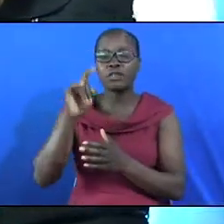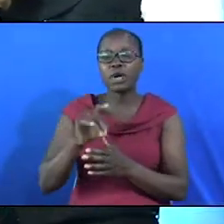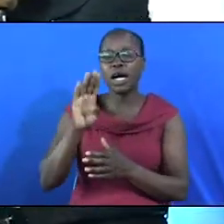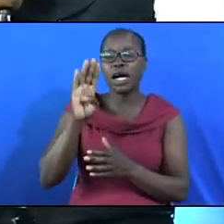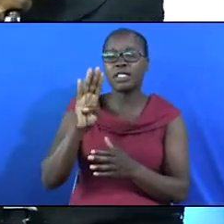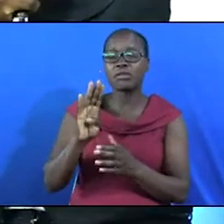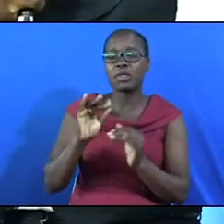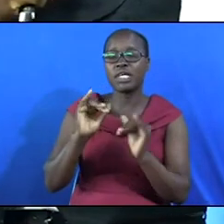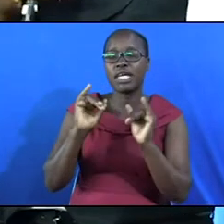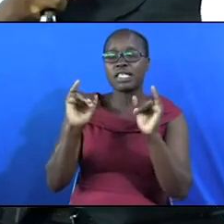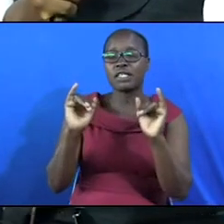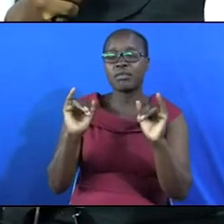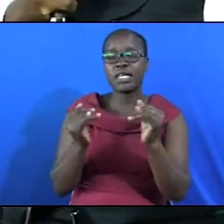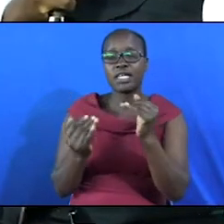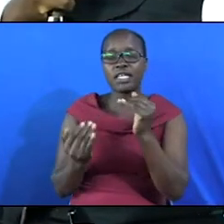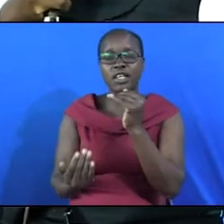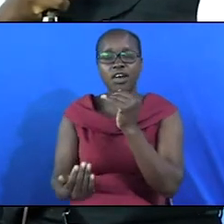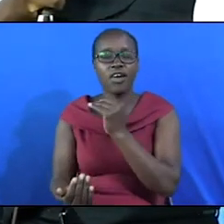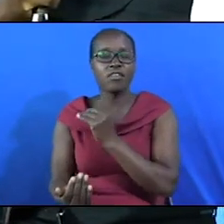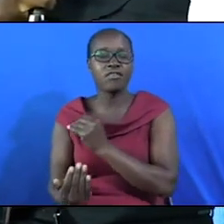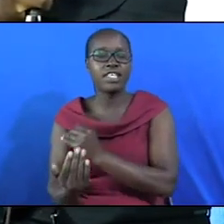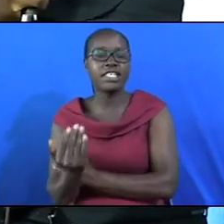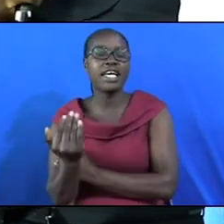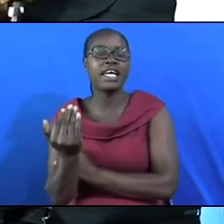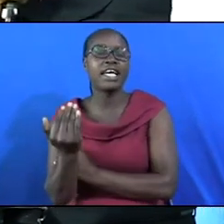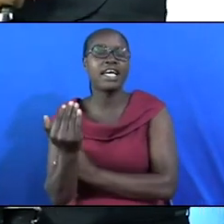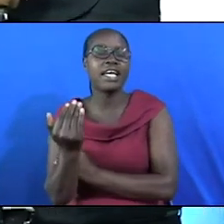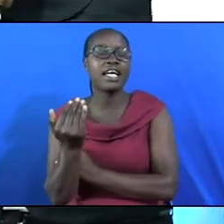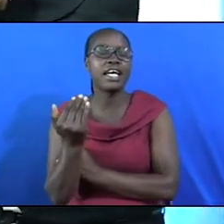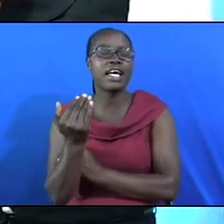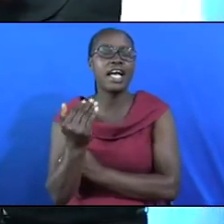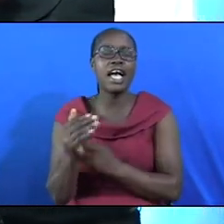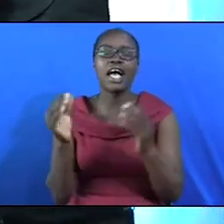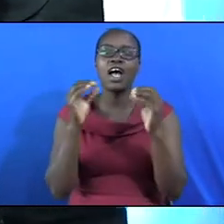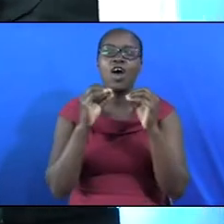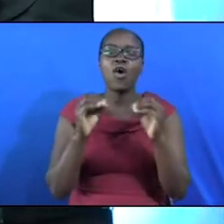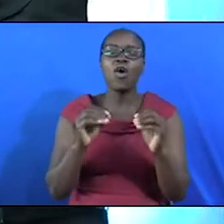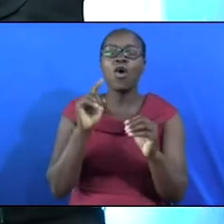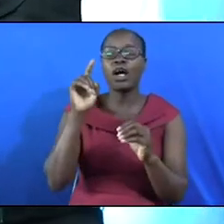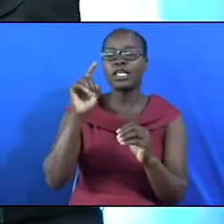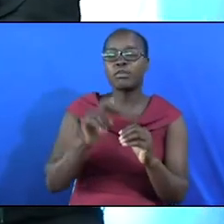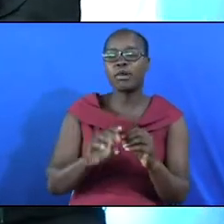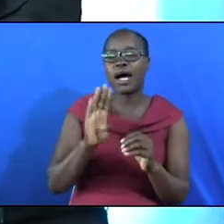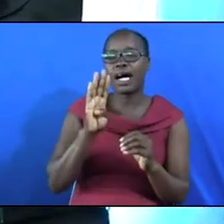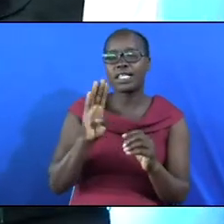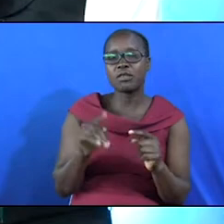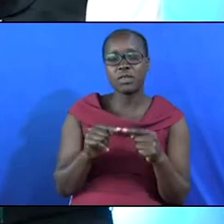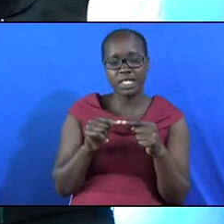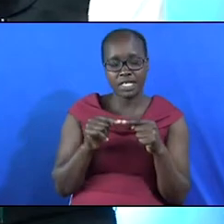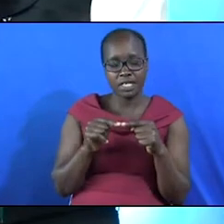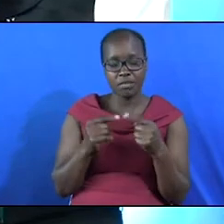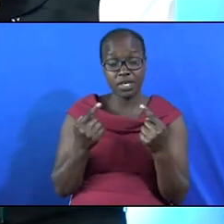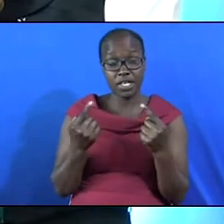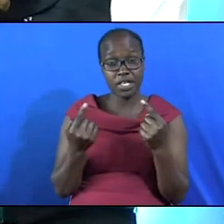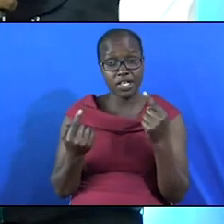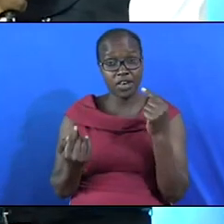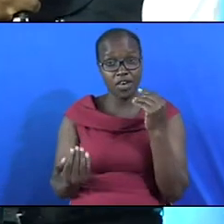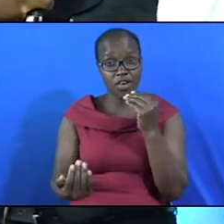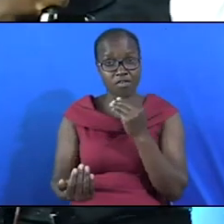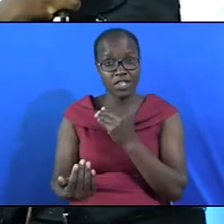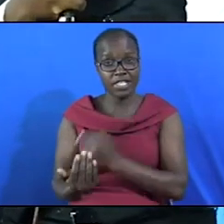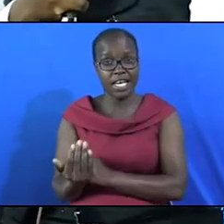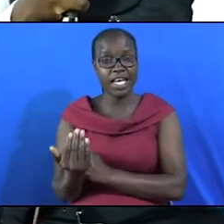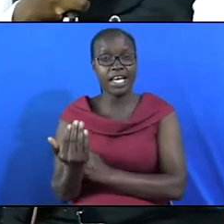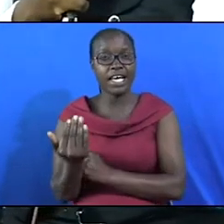Oh, it must be the breaking of the day. Oh, it must be the